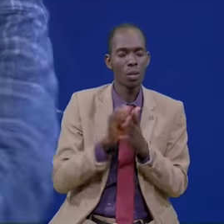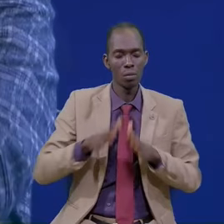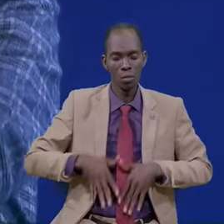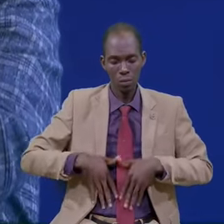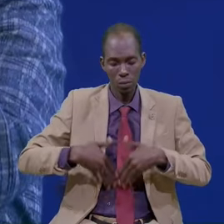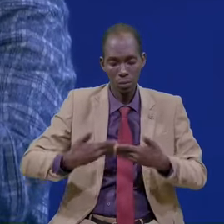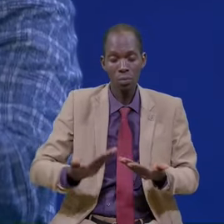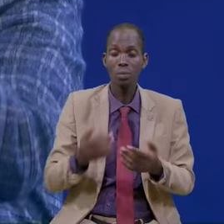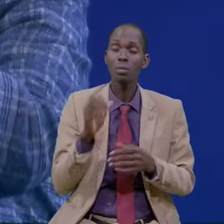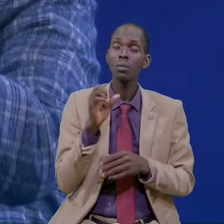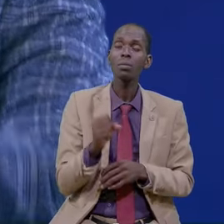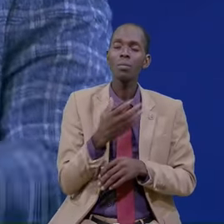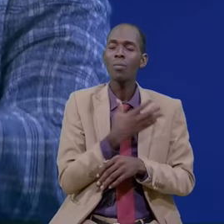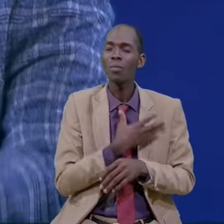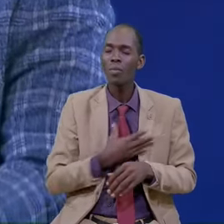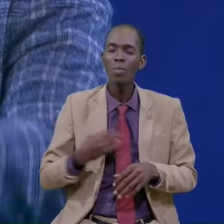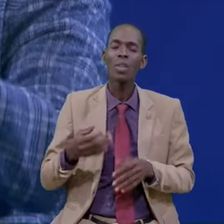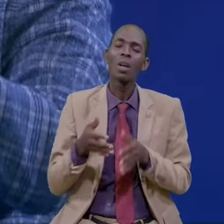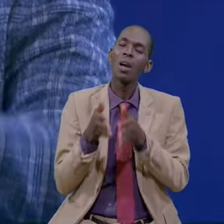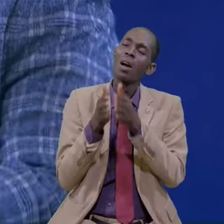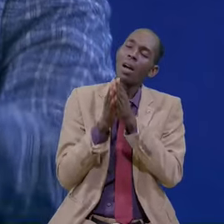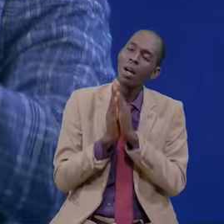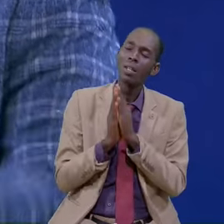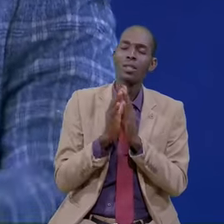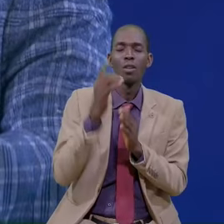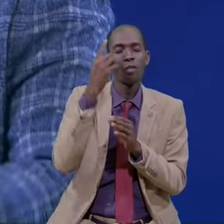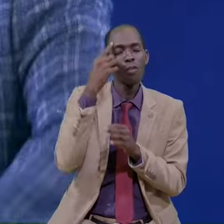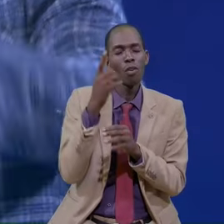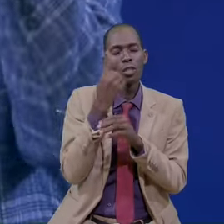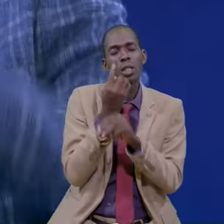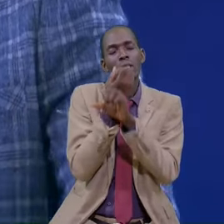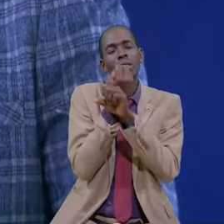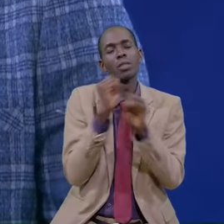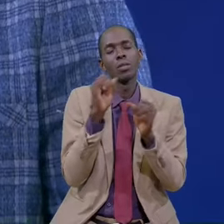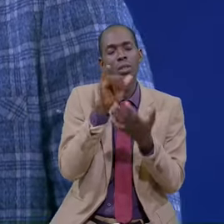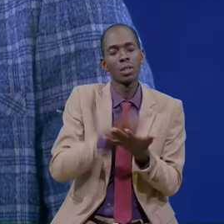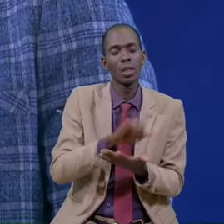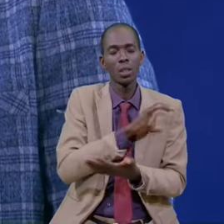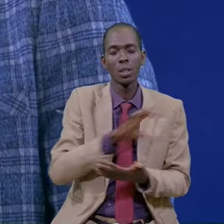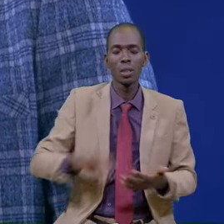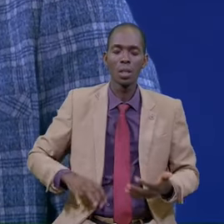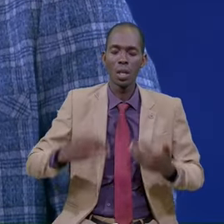confess and the demand and ask for the Salvation Christ has